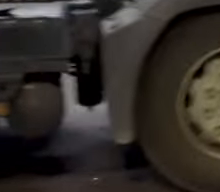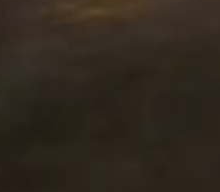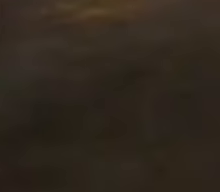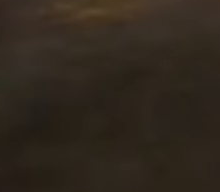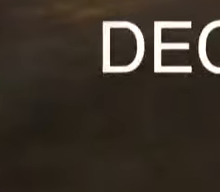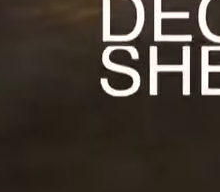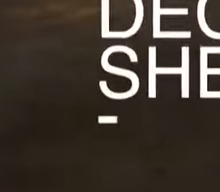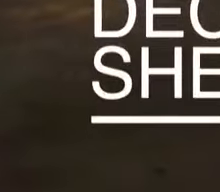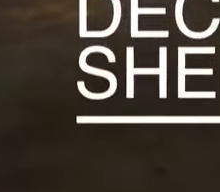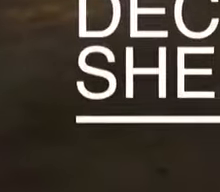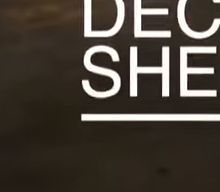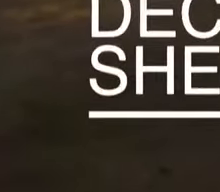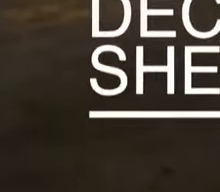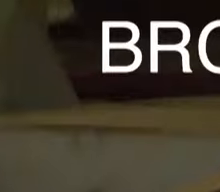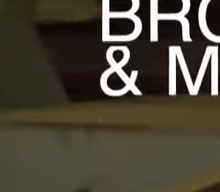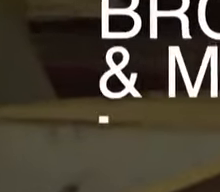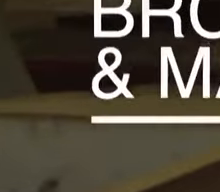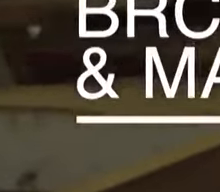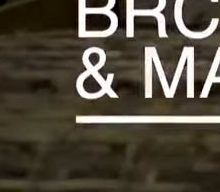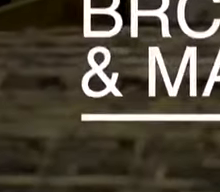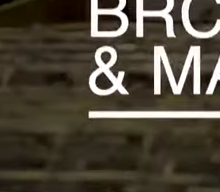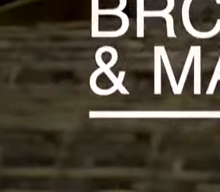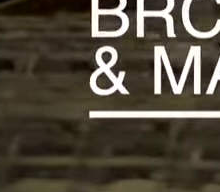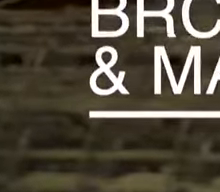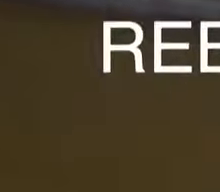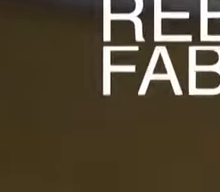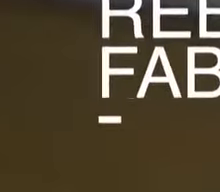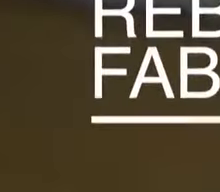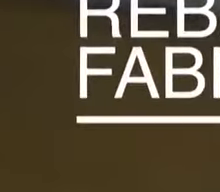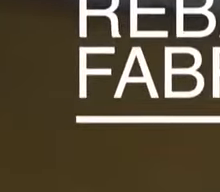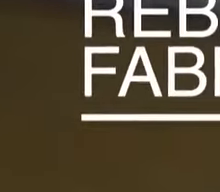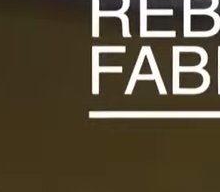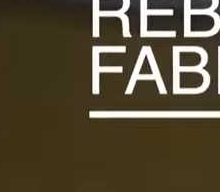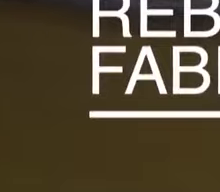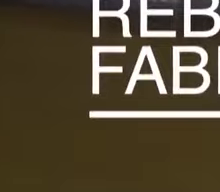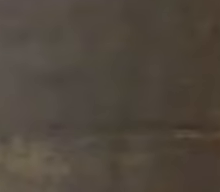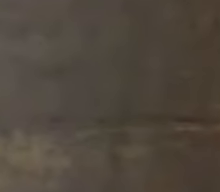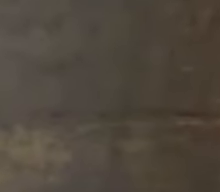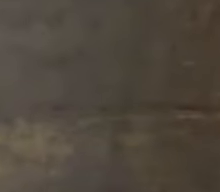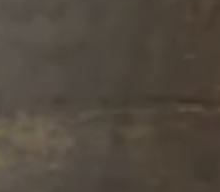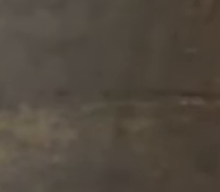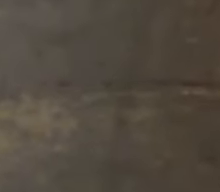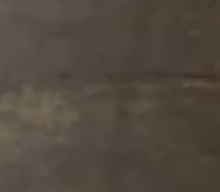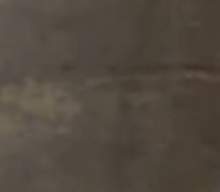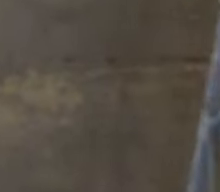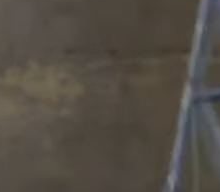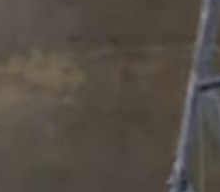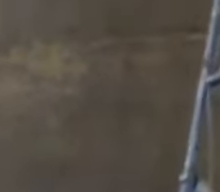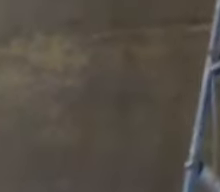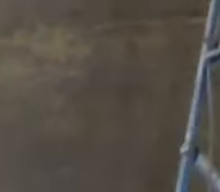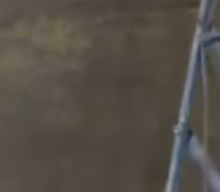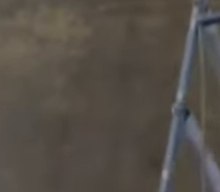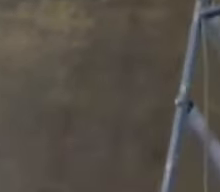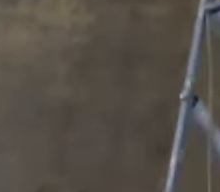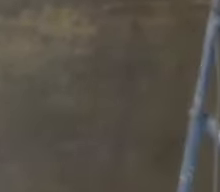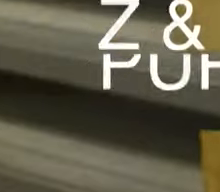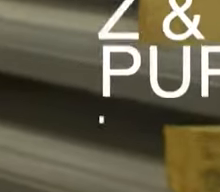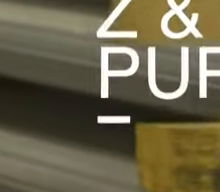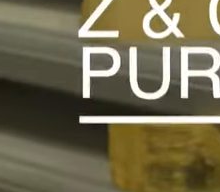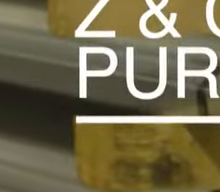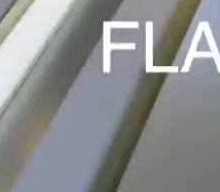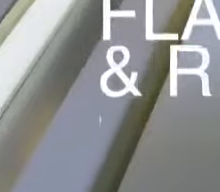department. Decking sheets, BRC rolls and mats, rebar fabrication from the roofing department. Cover it strong with